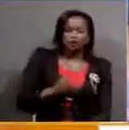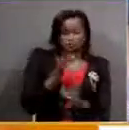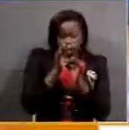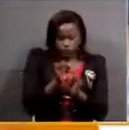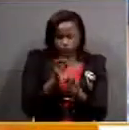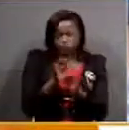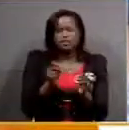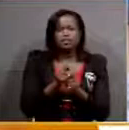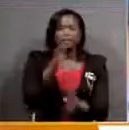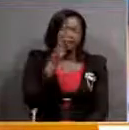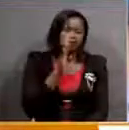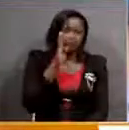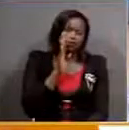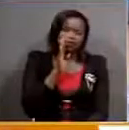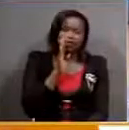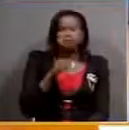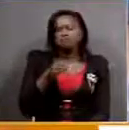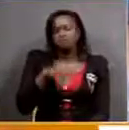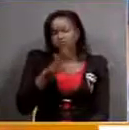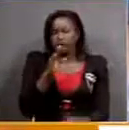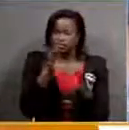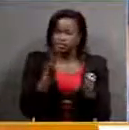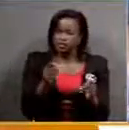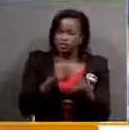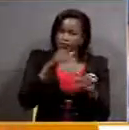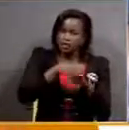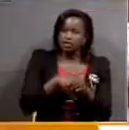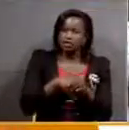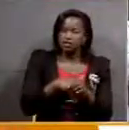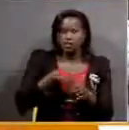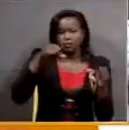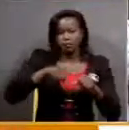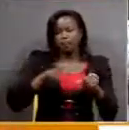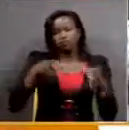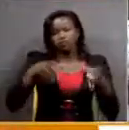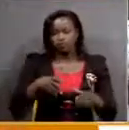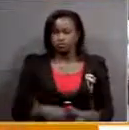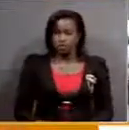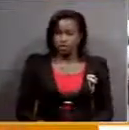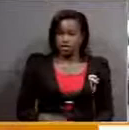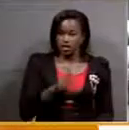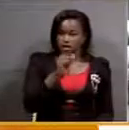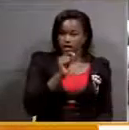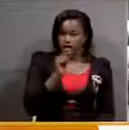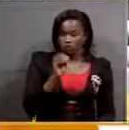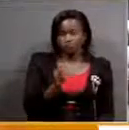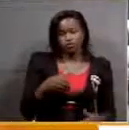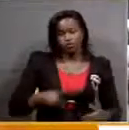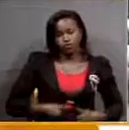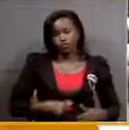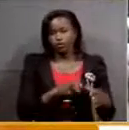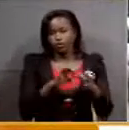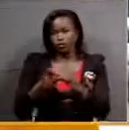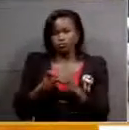alcohol, we can join the bad groups. Kato Peter, a youth coordinator at Kawala Teenage